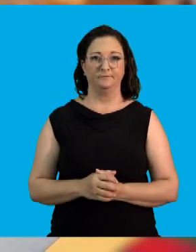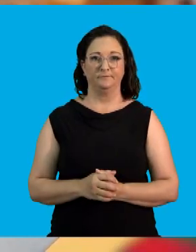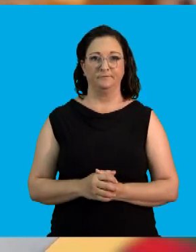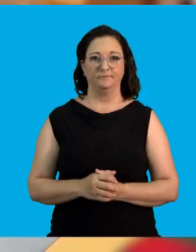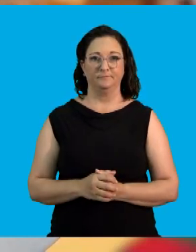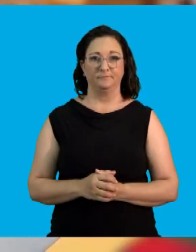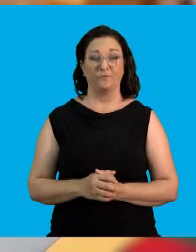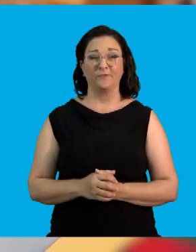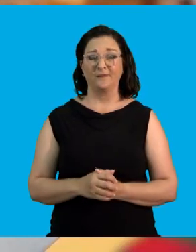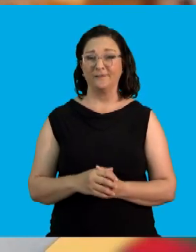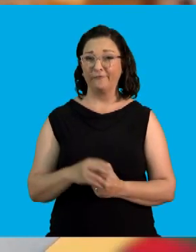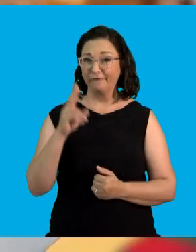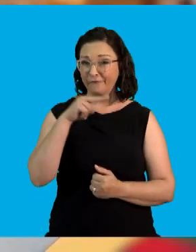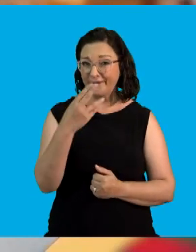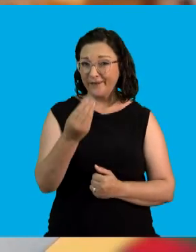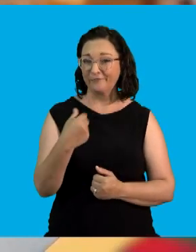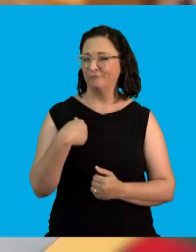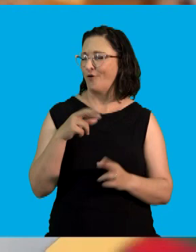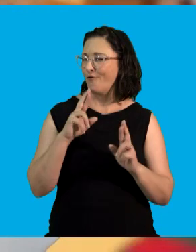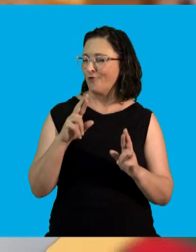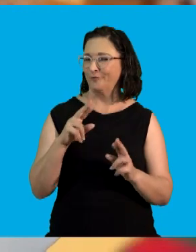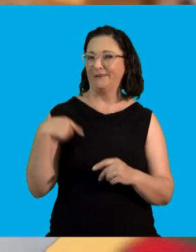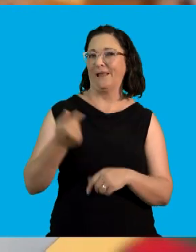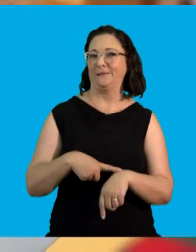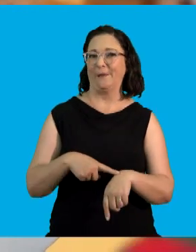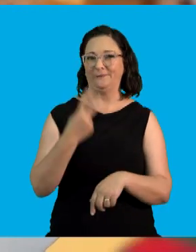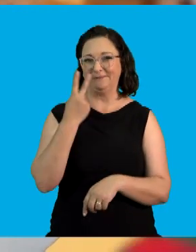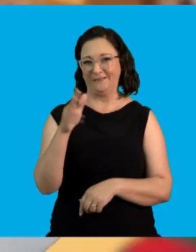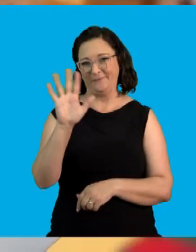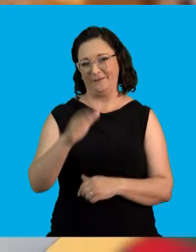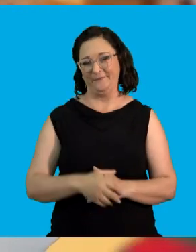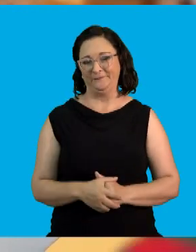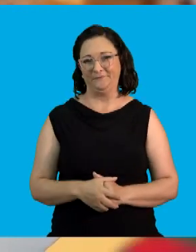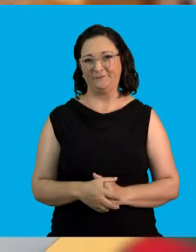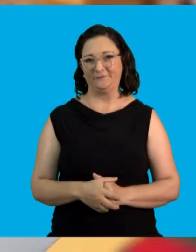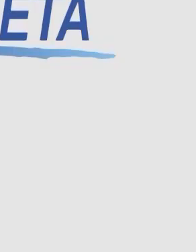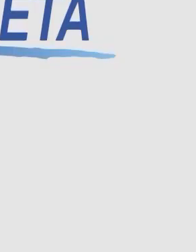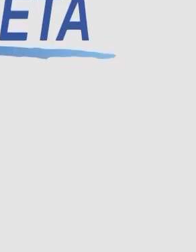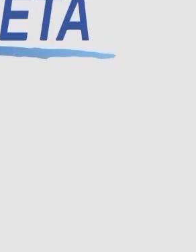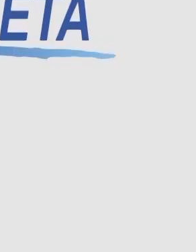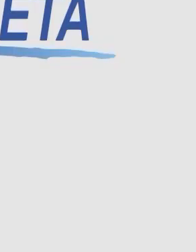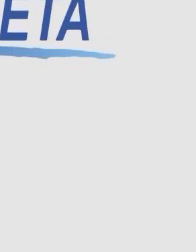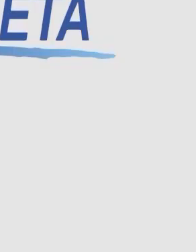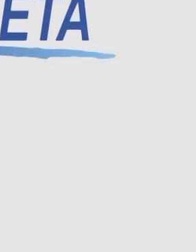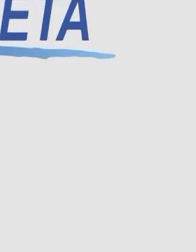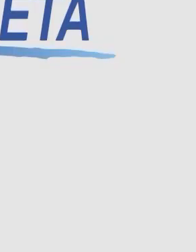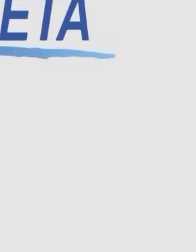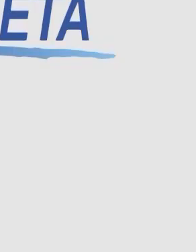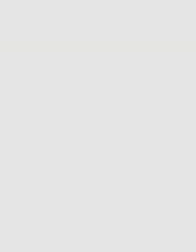decrease. And learners, I hope you had as much fun as I did. Until I see you next time. Bye.